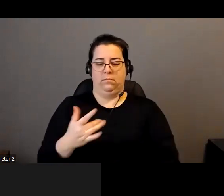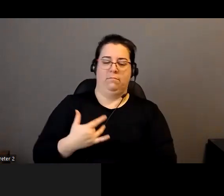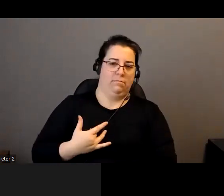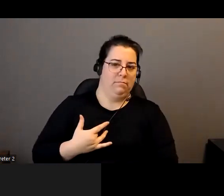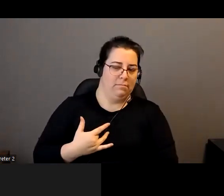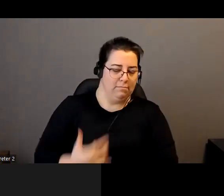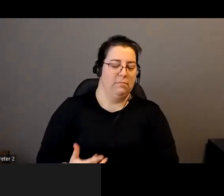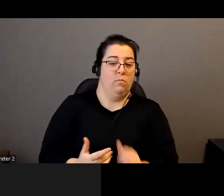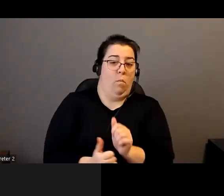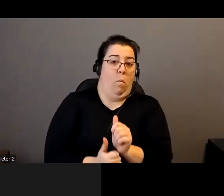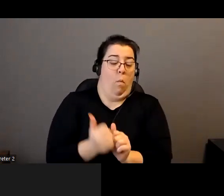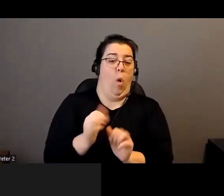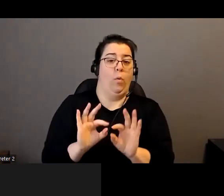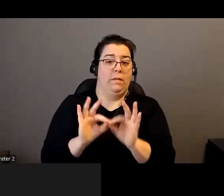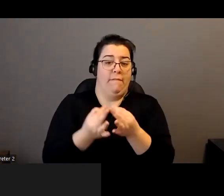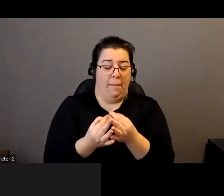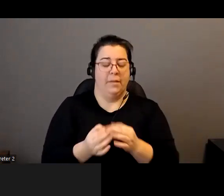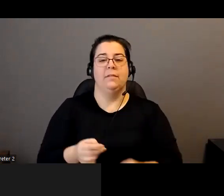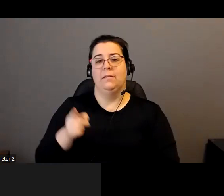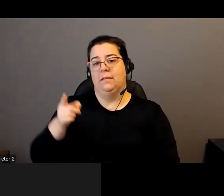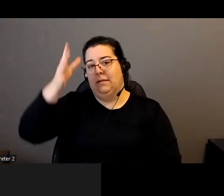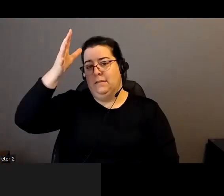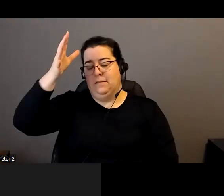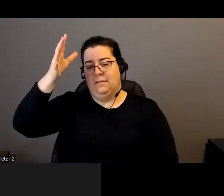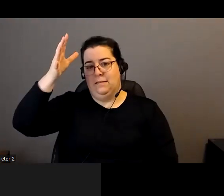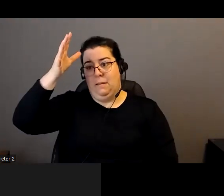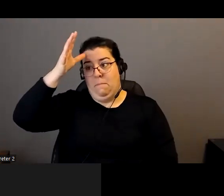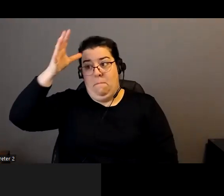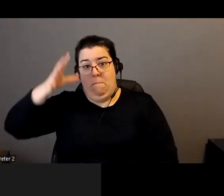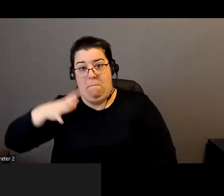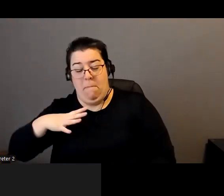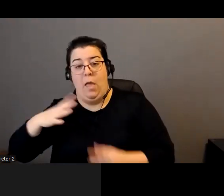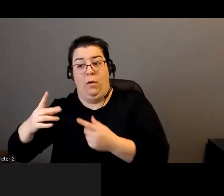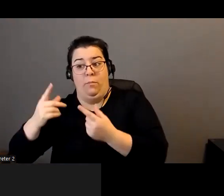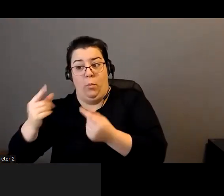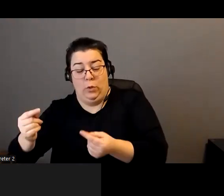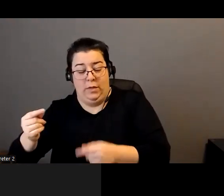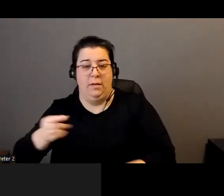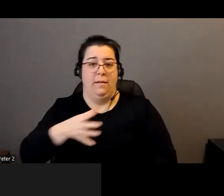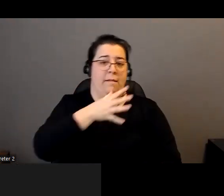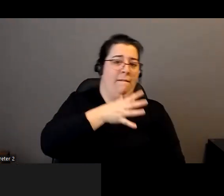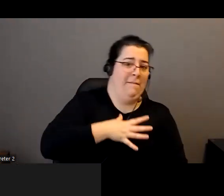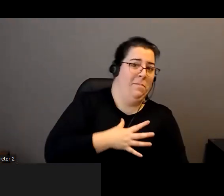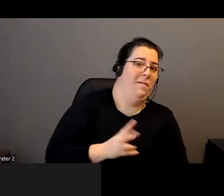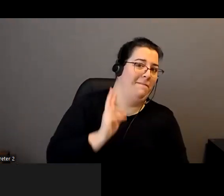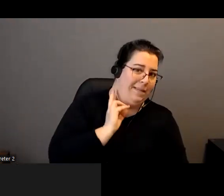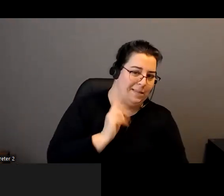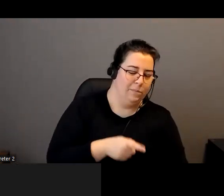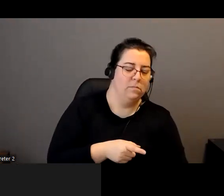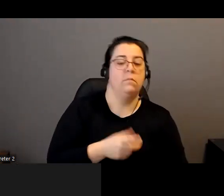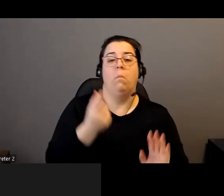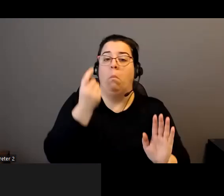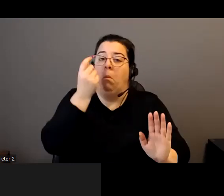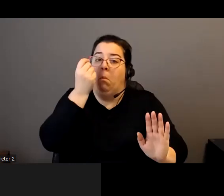be male perpetrated, female victims, but it